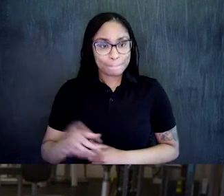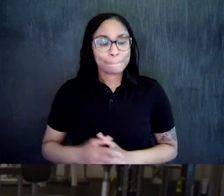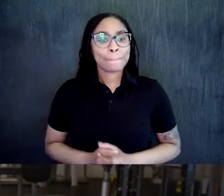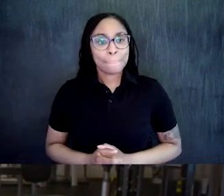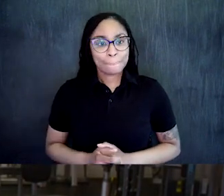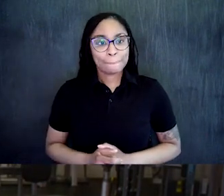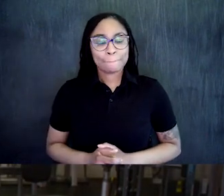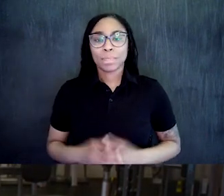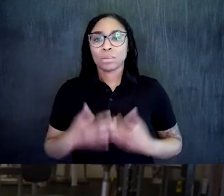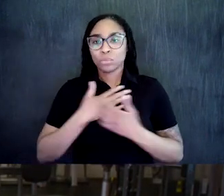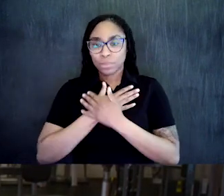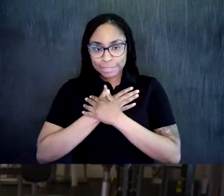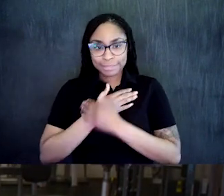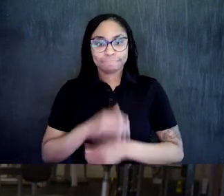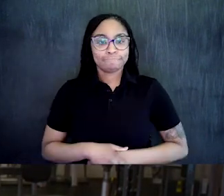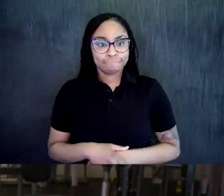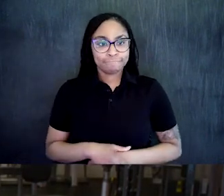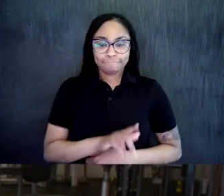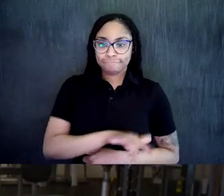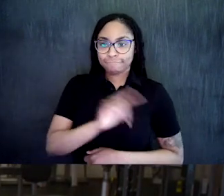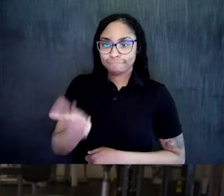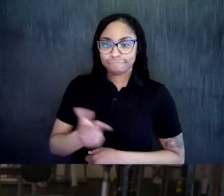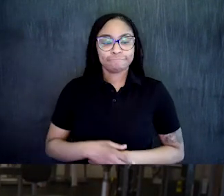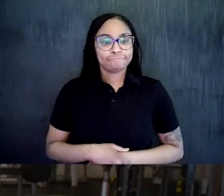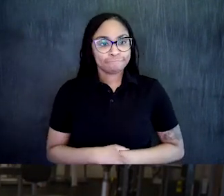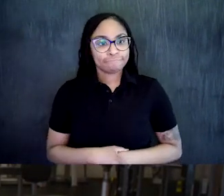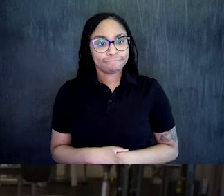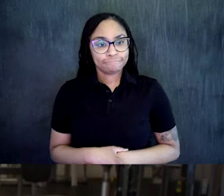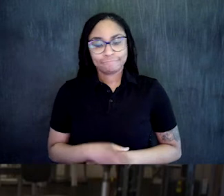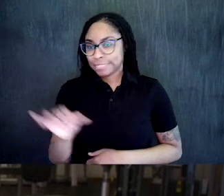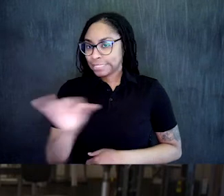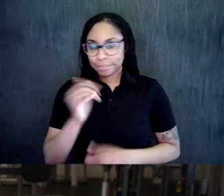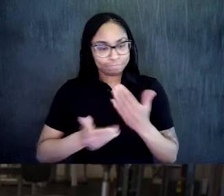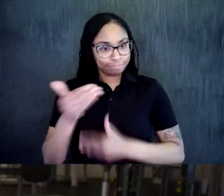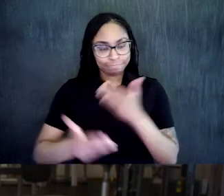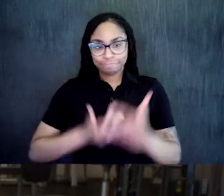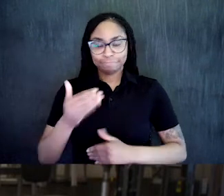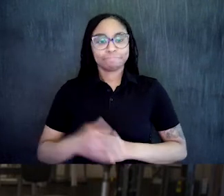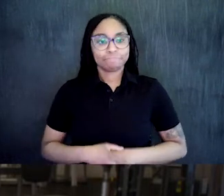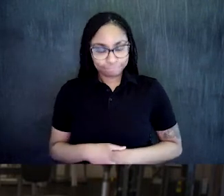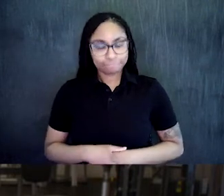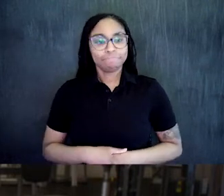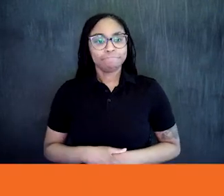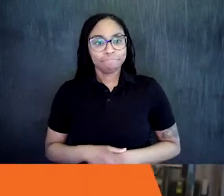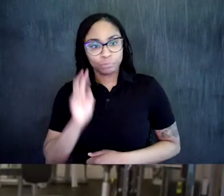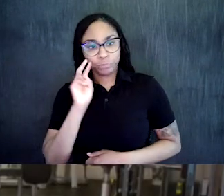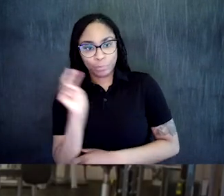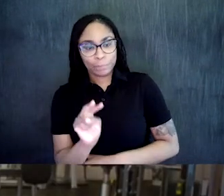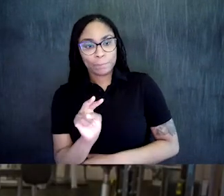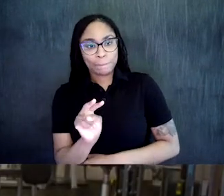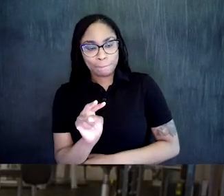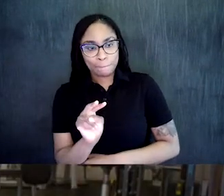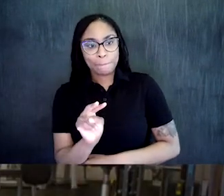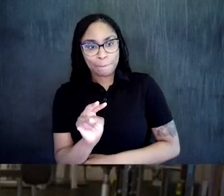3, 2, and 1. Good, turn that, and then relax. This